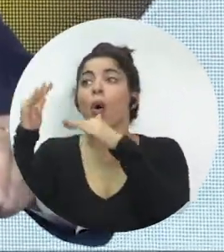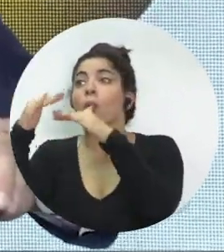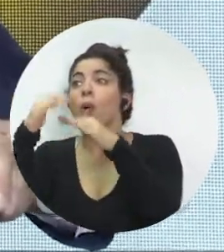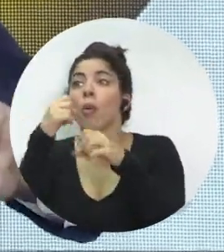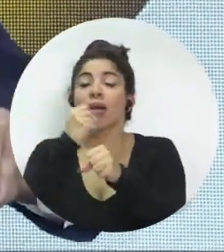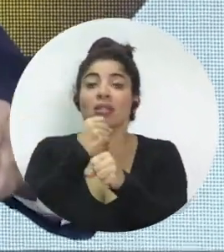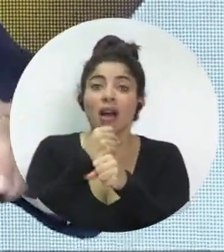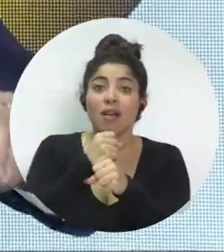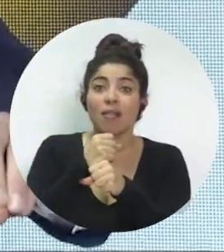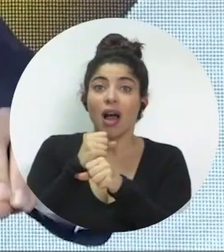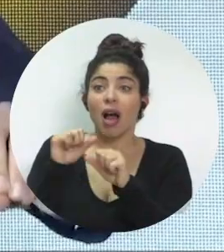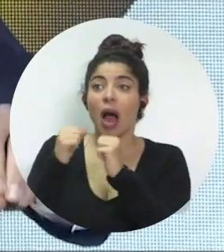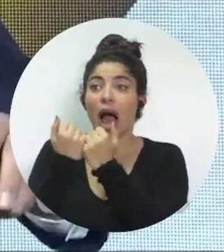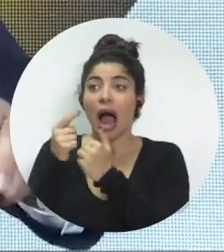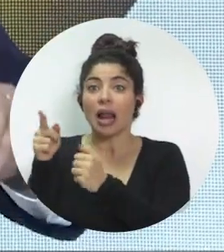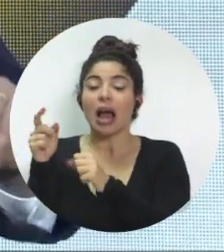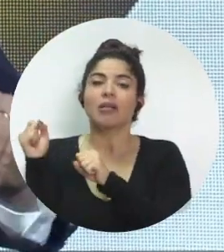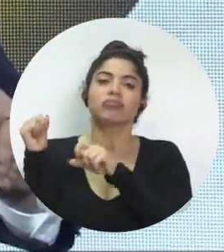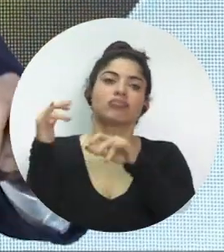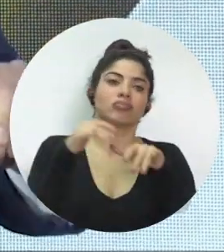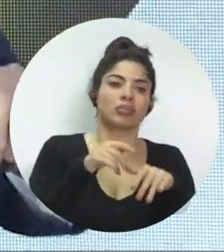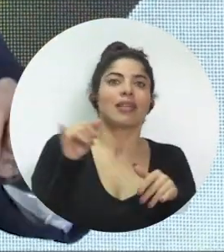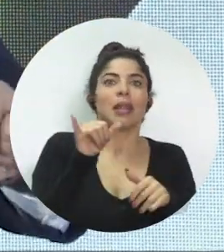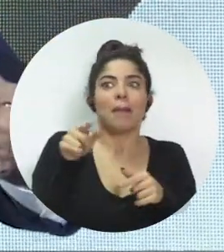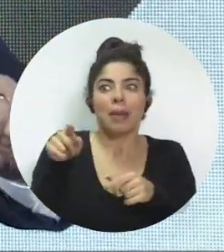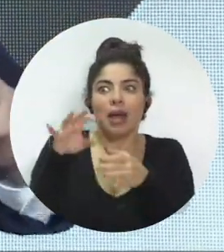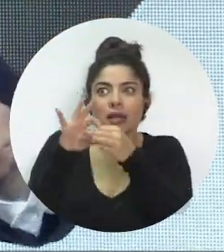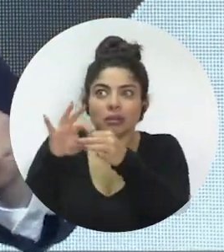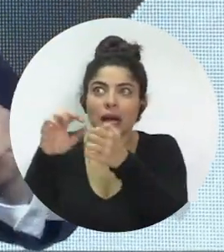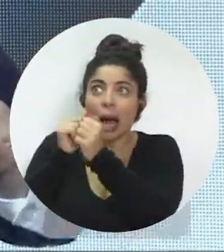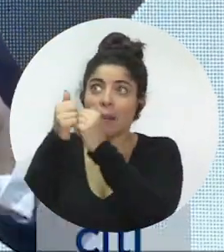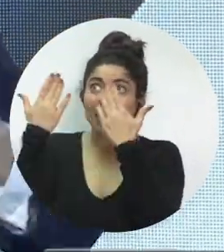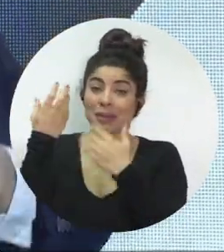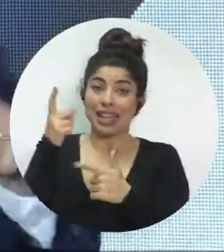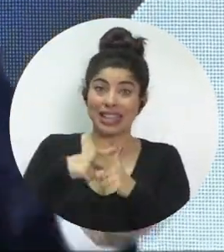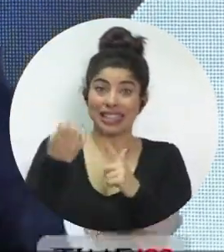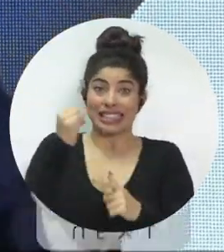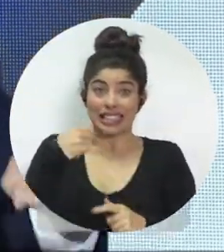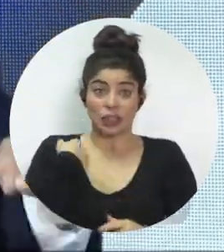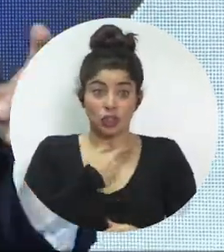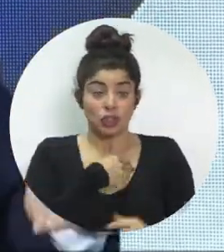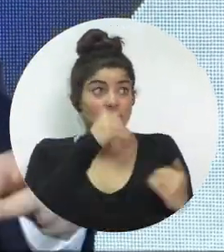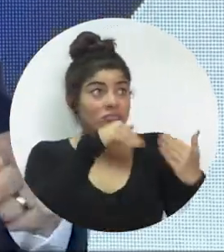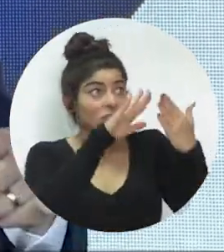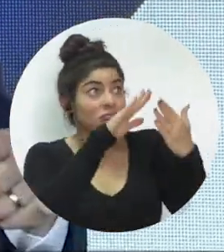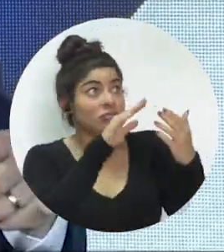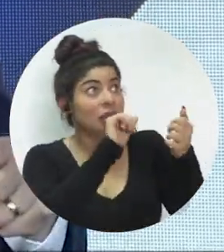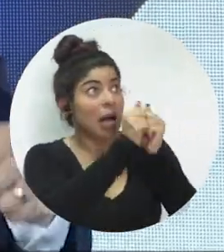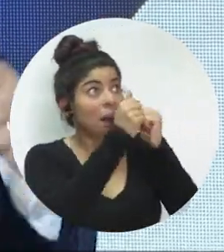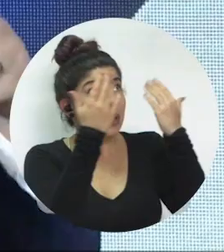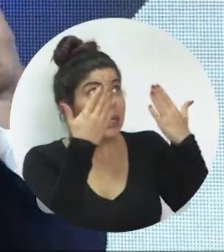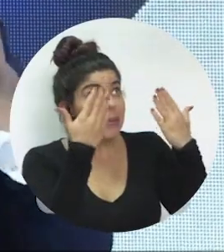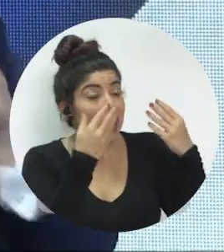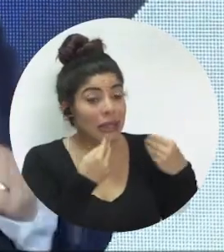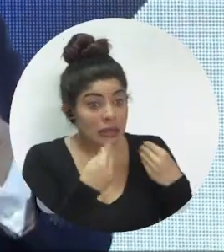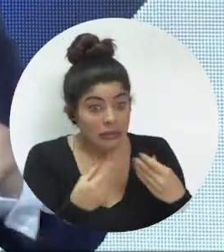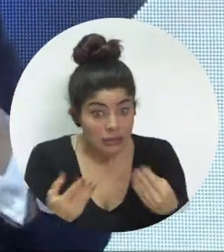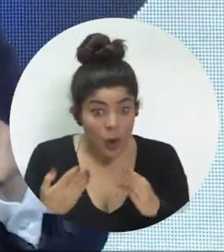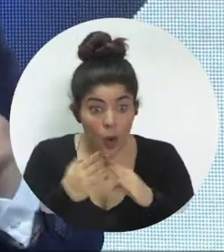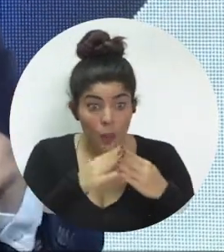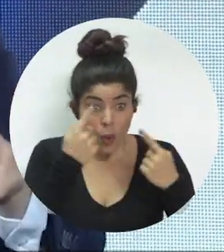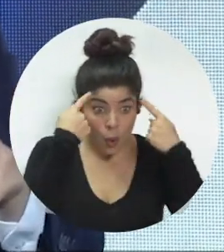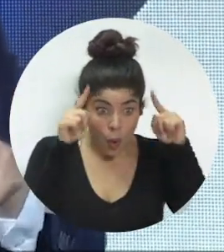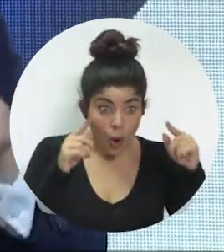for migrations from Central America is lack of jobs in the fields highly correlated with climate change. So if we